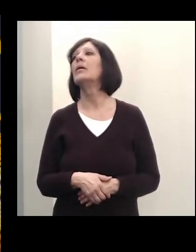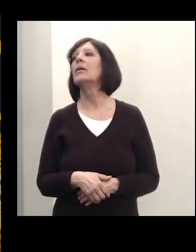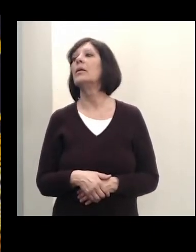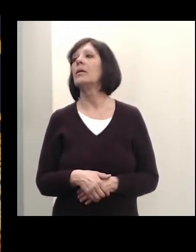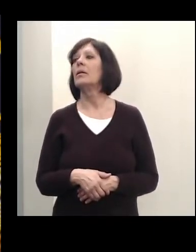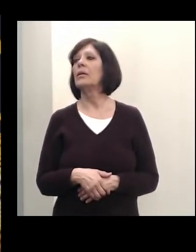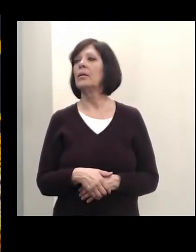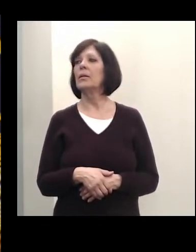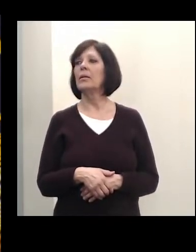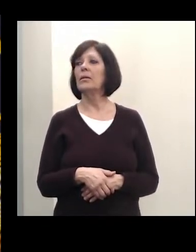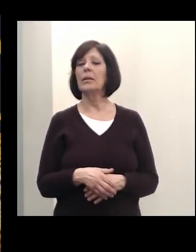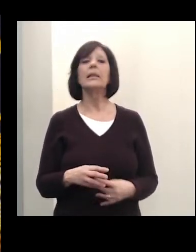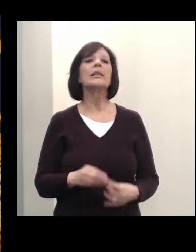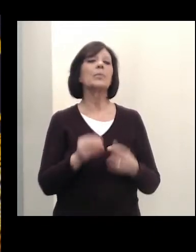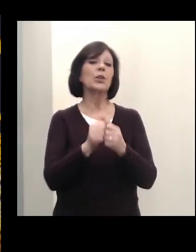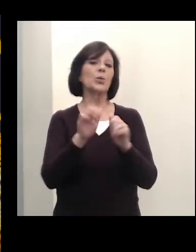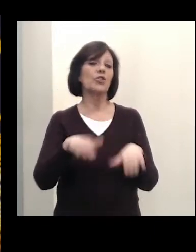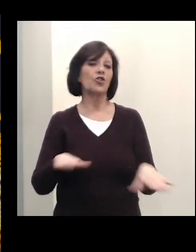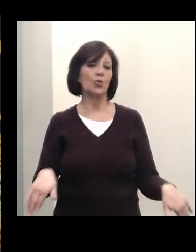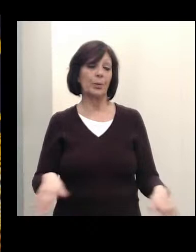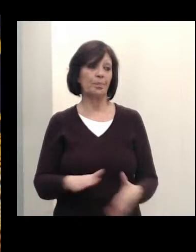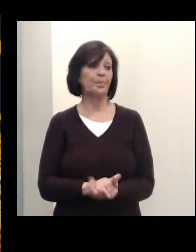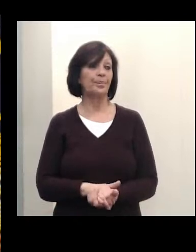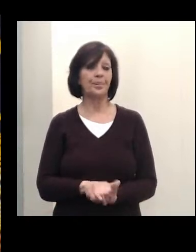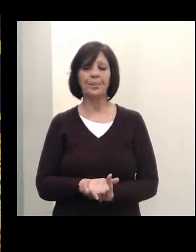to children.